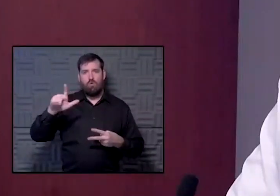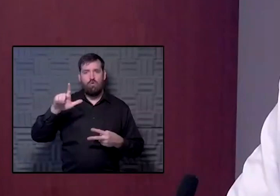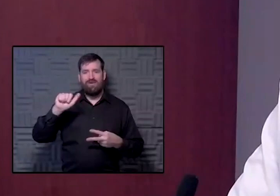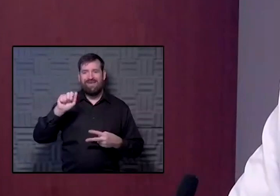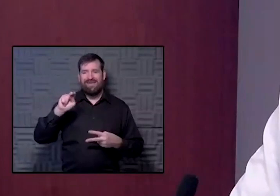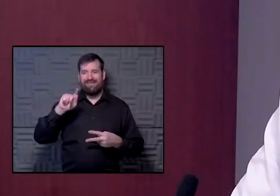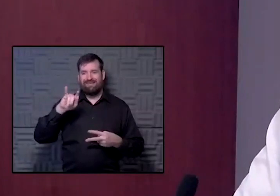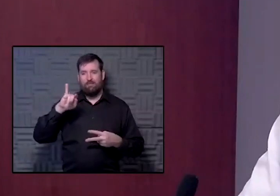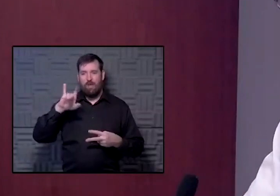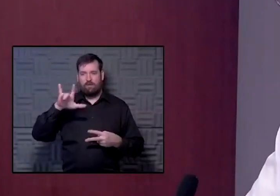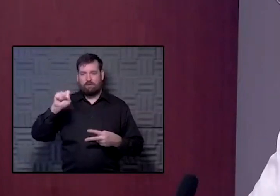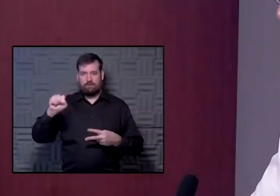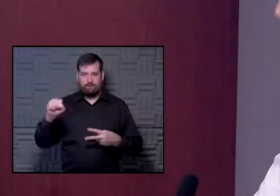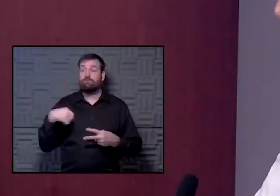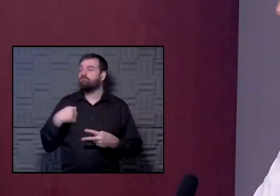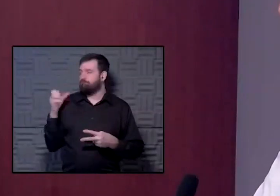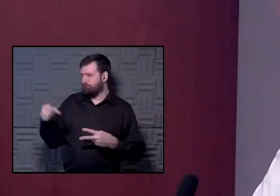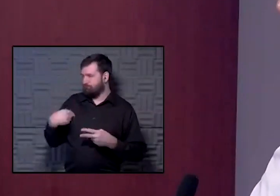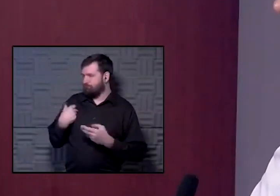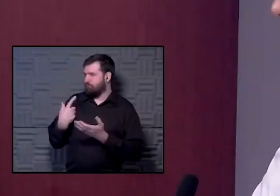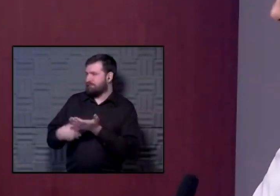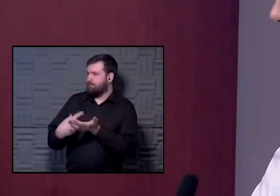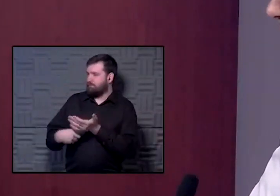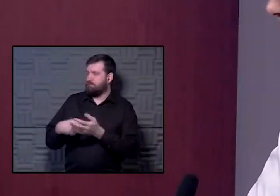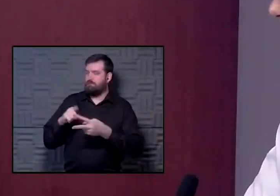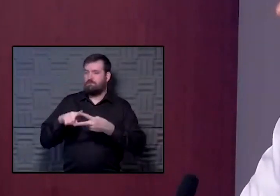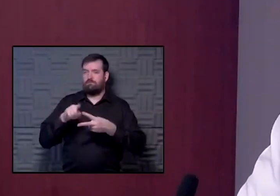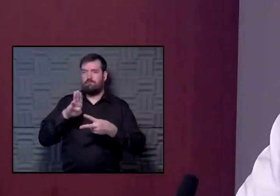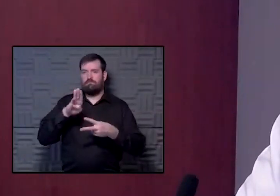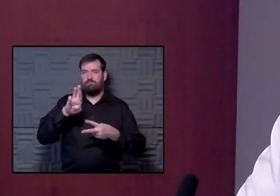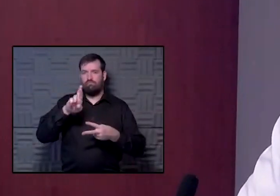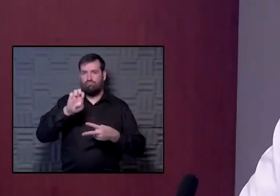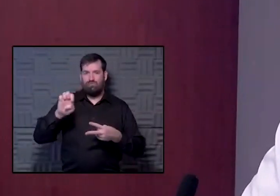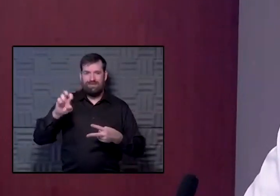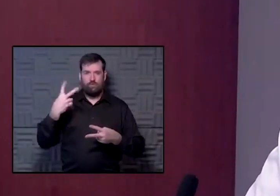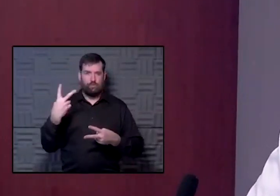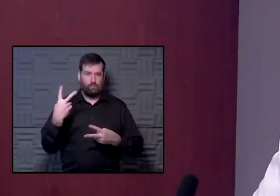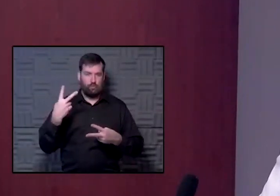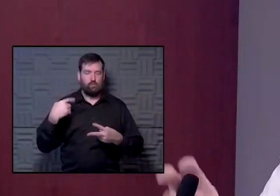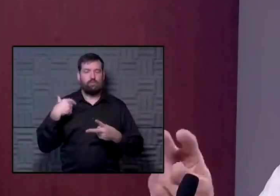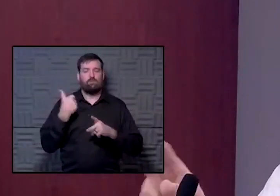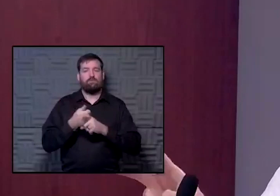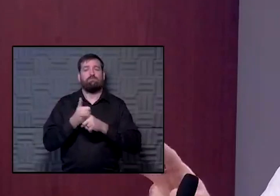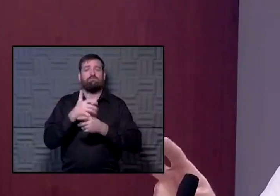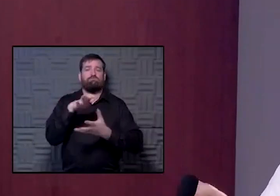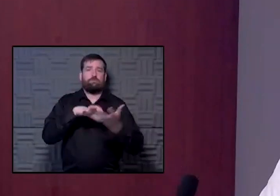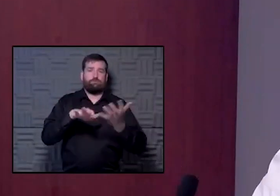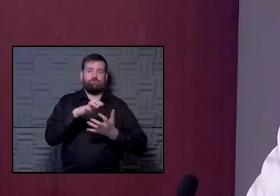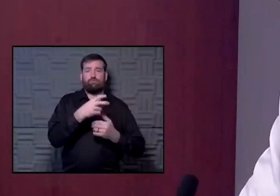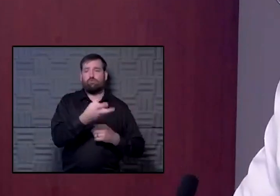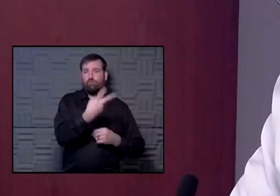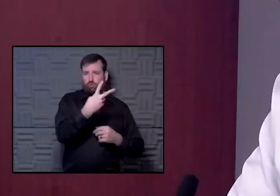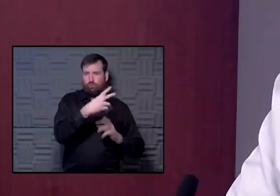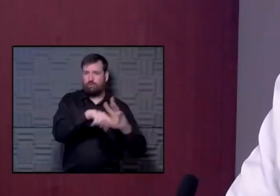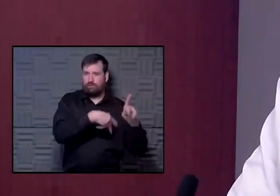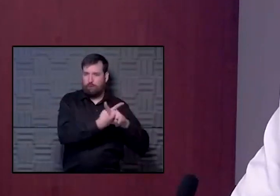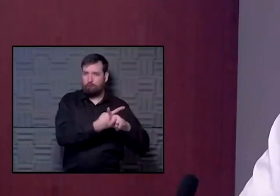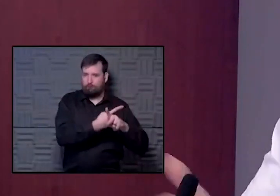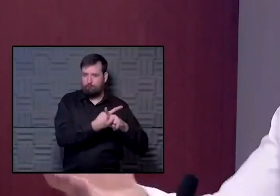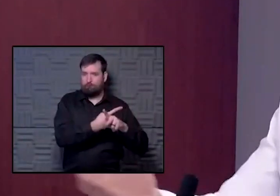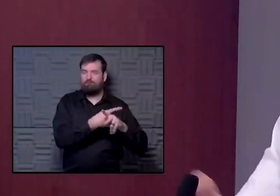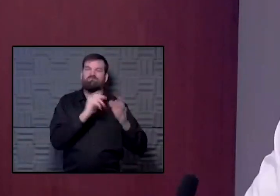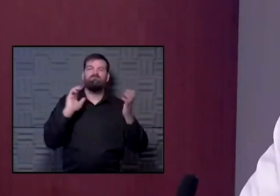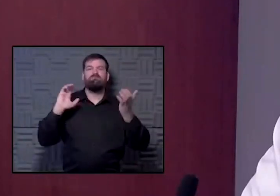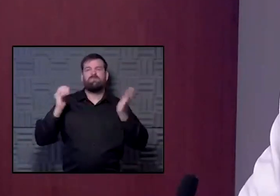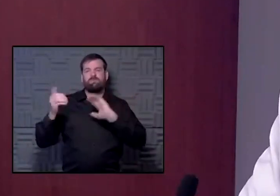monoclonal antibody therapy we talked about last time here was called BRIE-2, which is a mixture of 2 monoclonal antibodies,